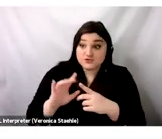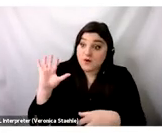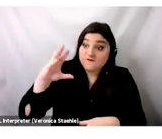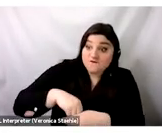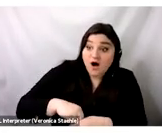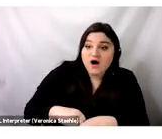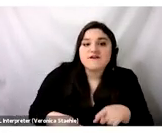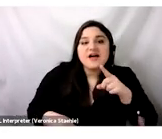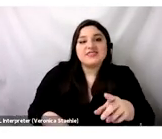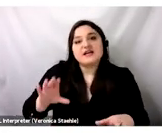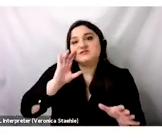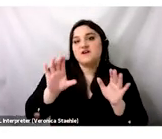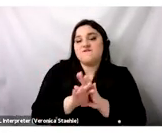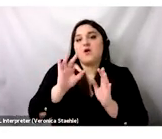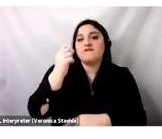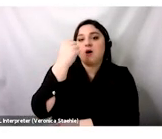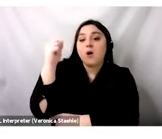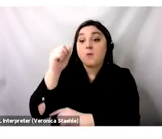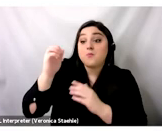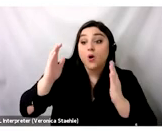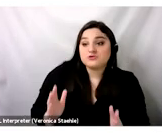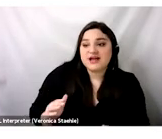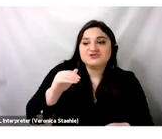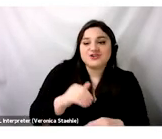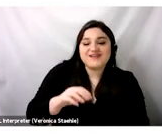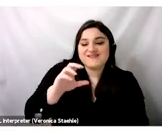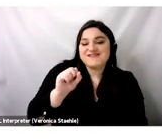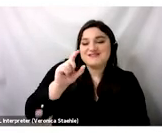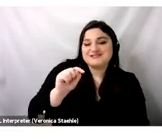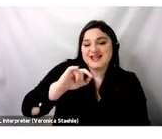of protesters, people in St. James Parish